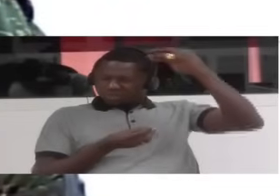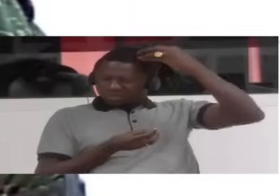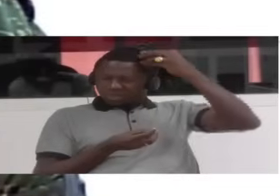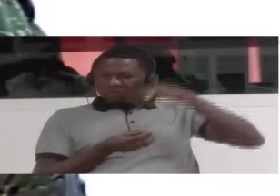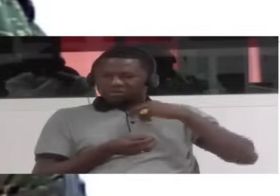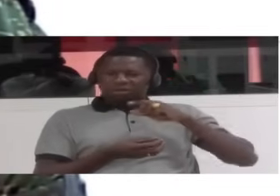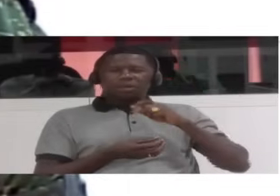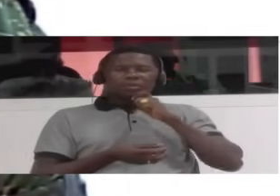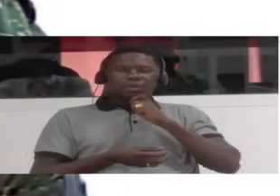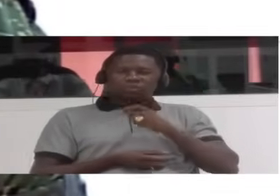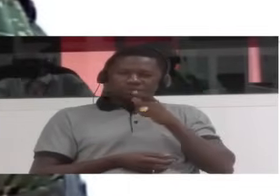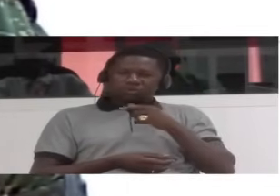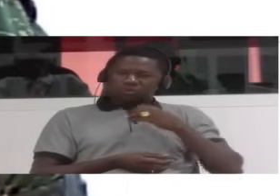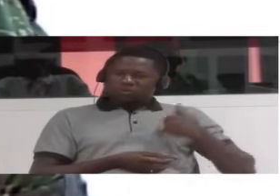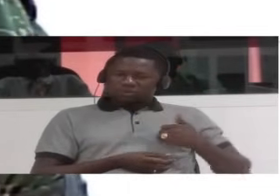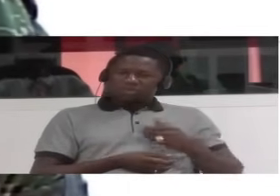he would train to be killers?